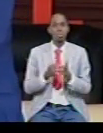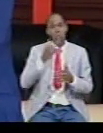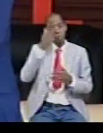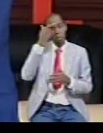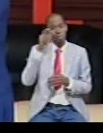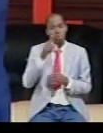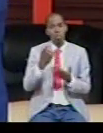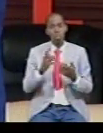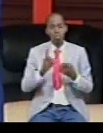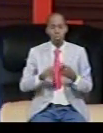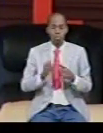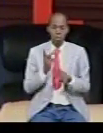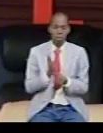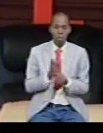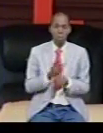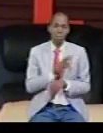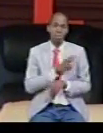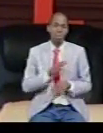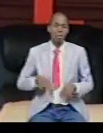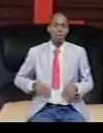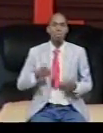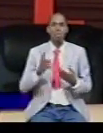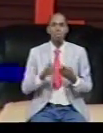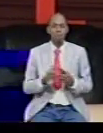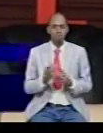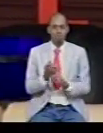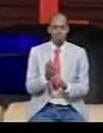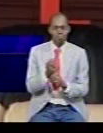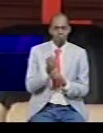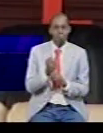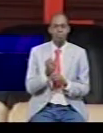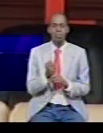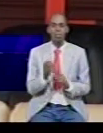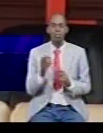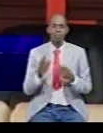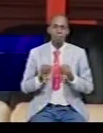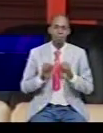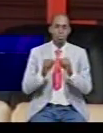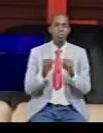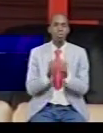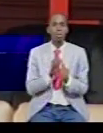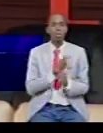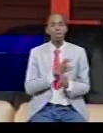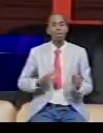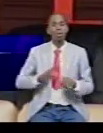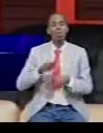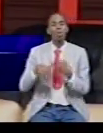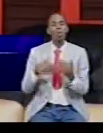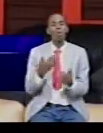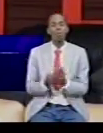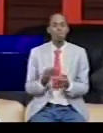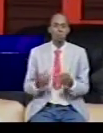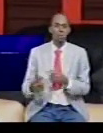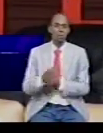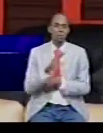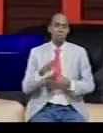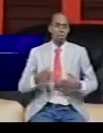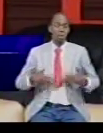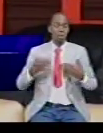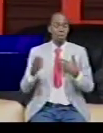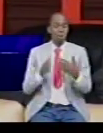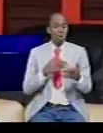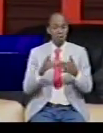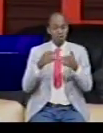retain Christ and you want to hold on to Christ all the days of your life. Whatever you lose,